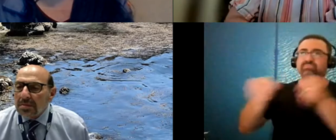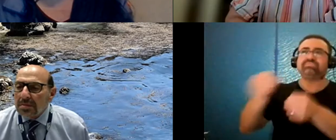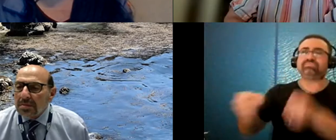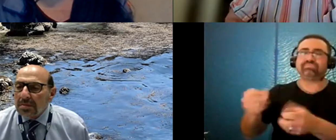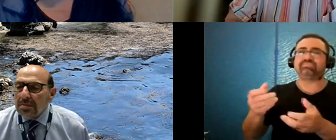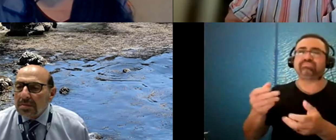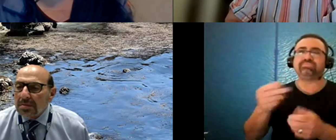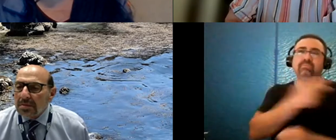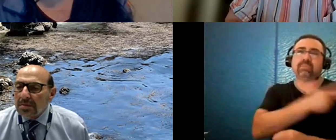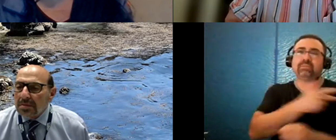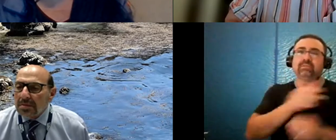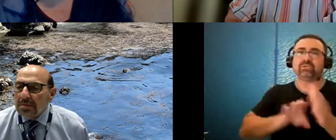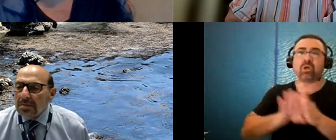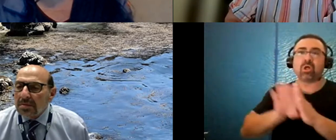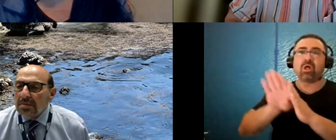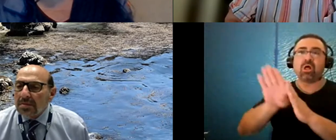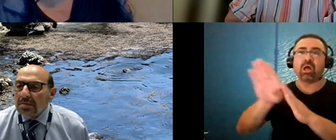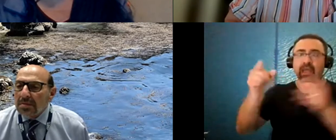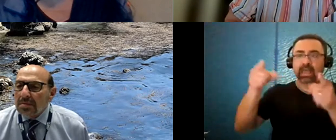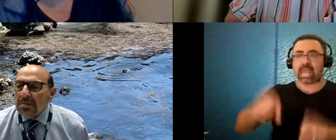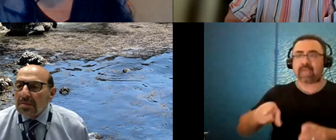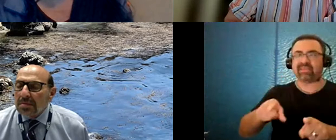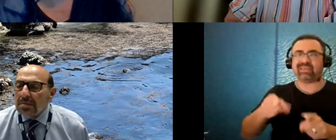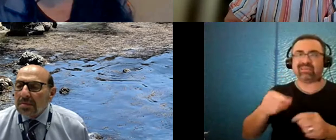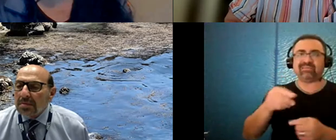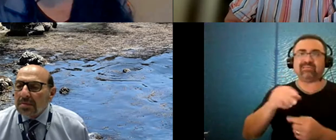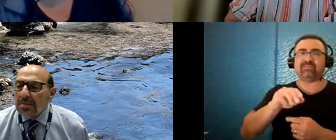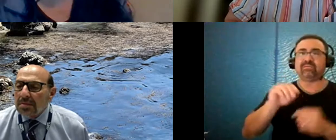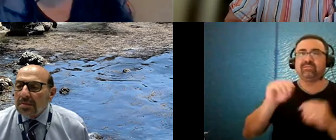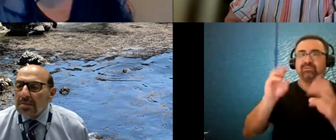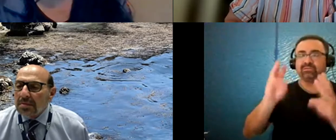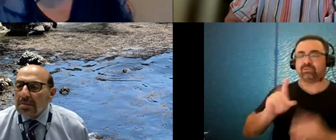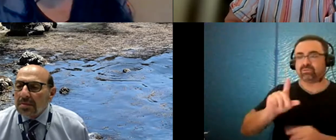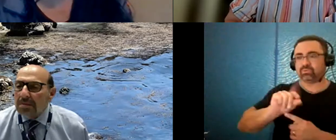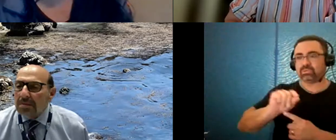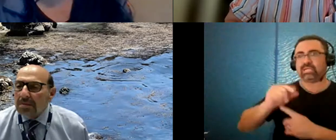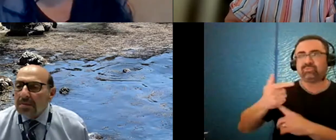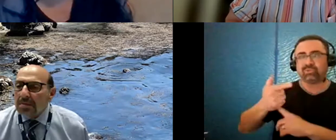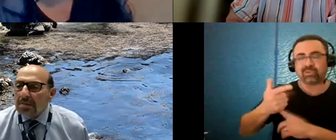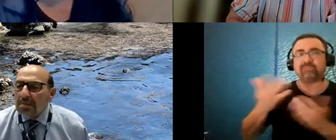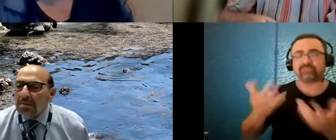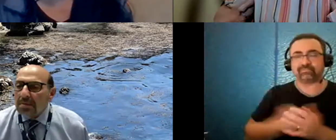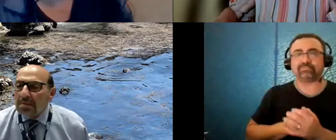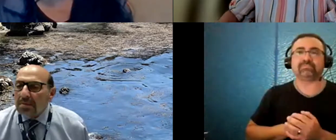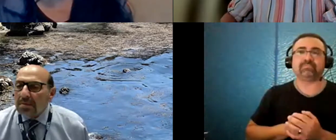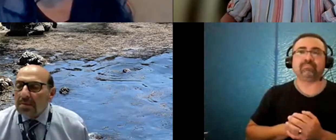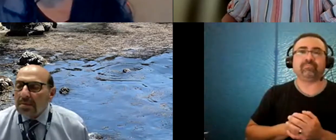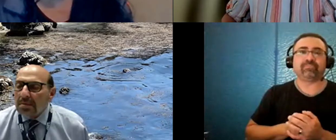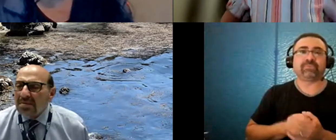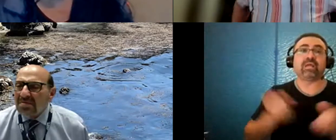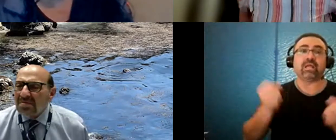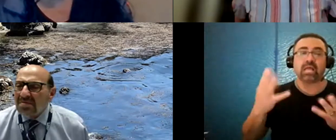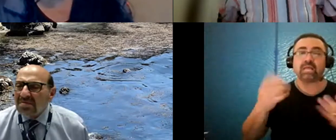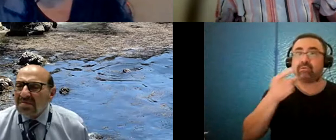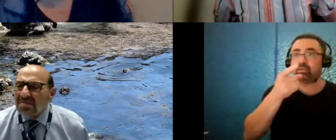the surge that we saw at the beginning of this year, of winter of 2020-21. So there are a lot of things